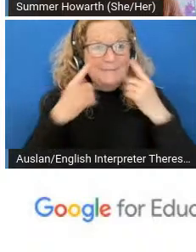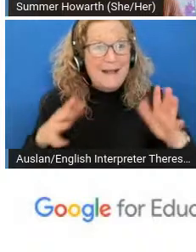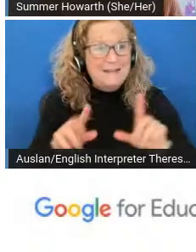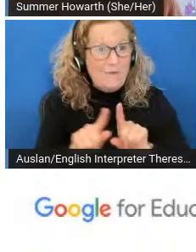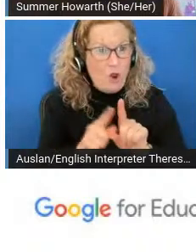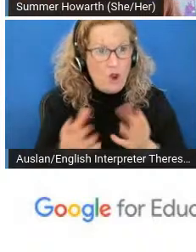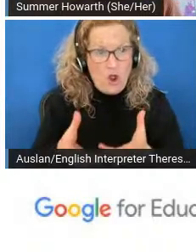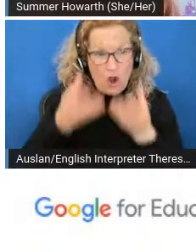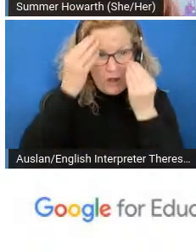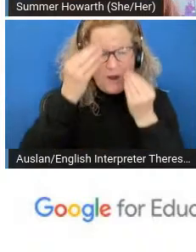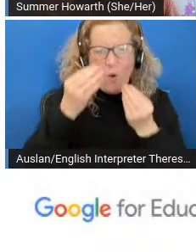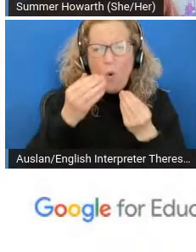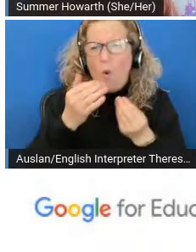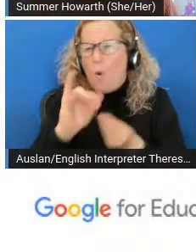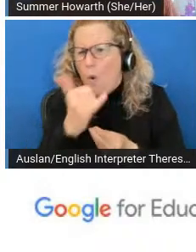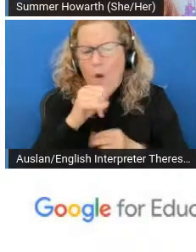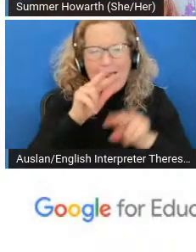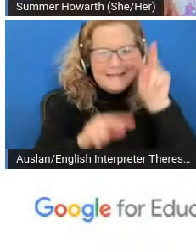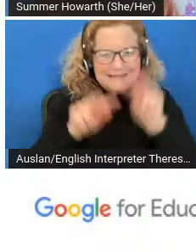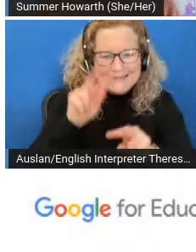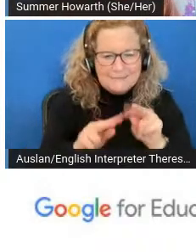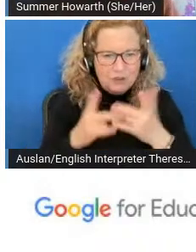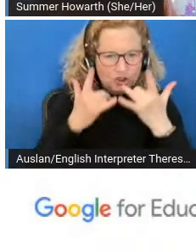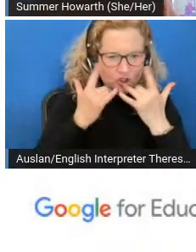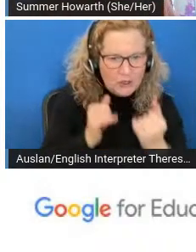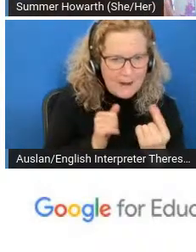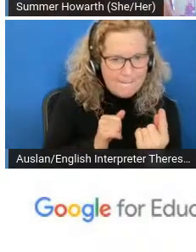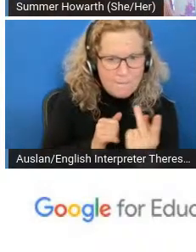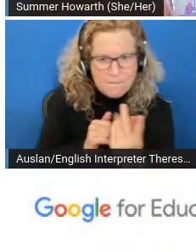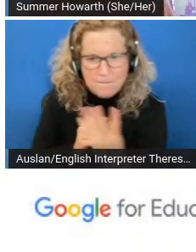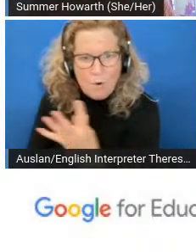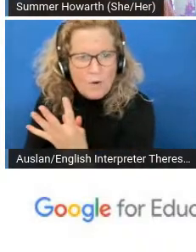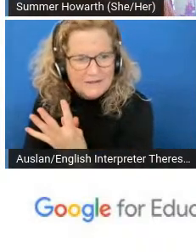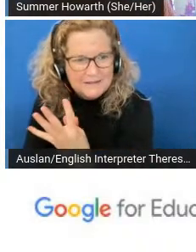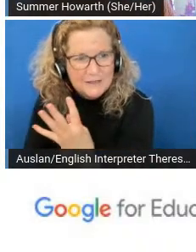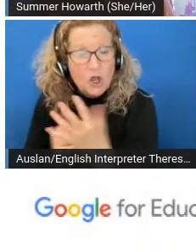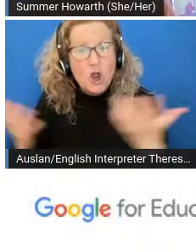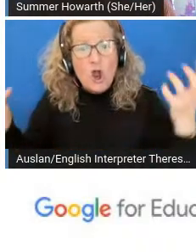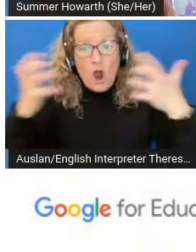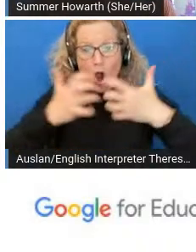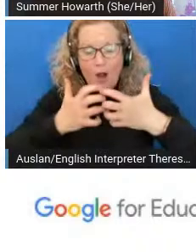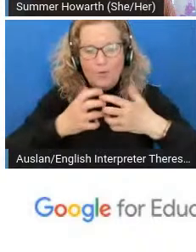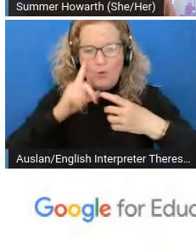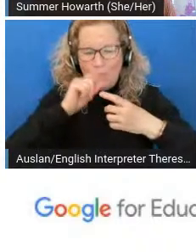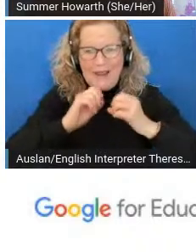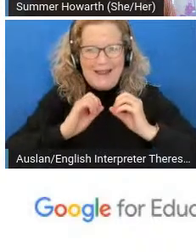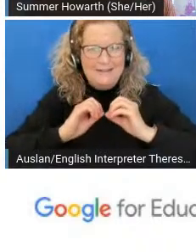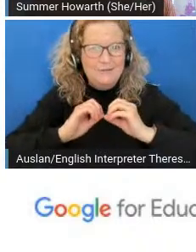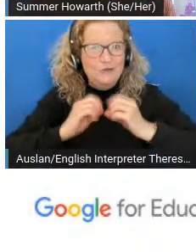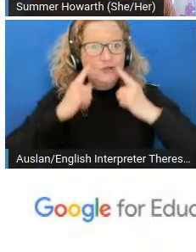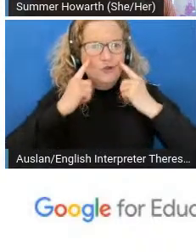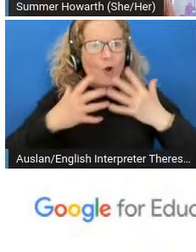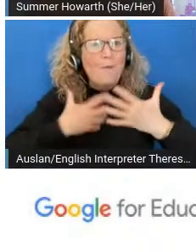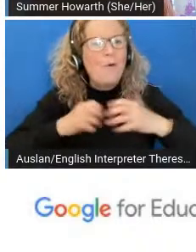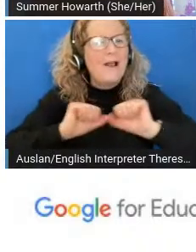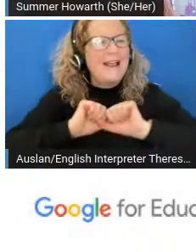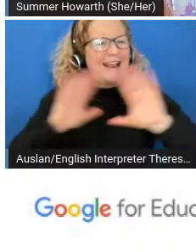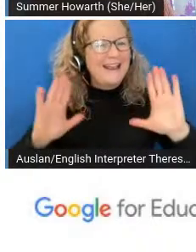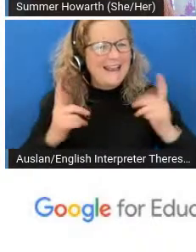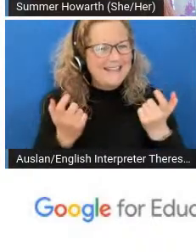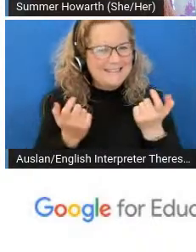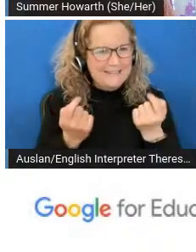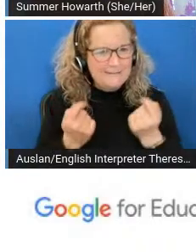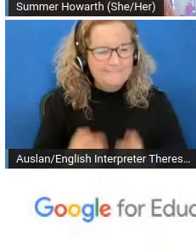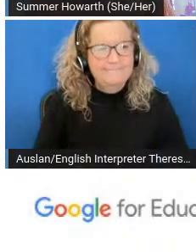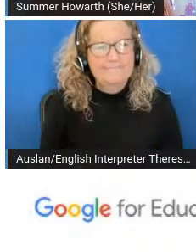assessment checkpoints. In hybrid, that part can be amplified so much easier. So what I wanted to